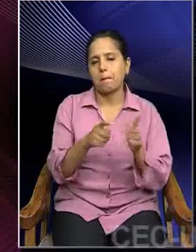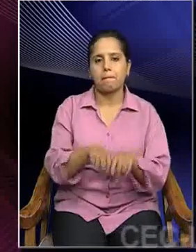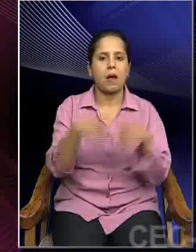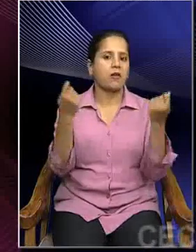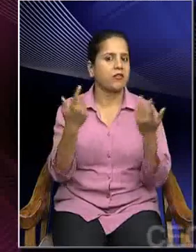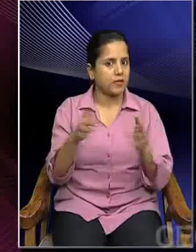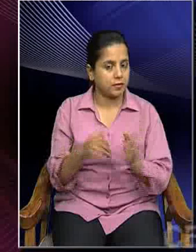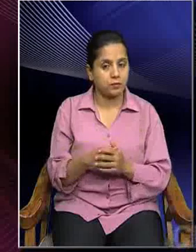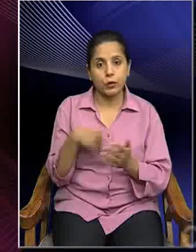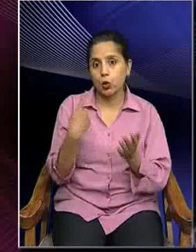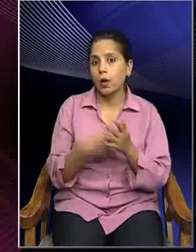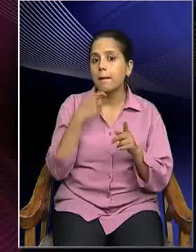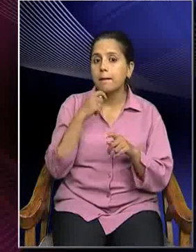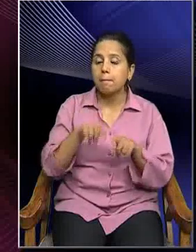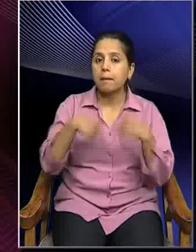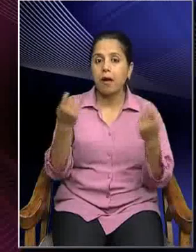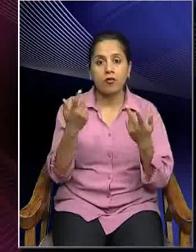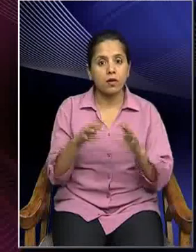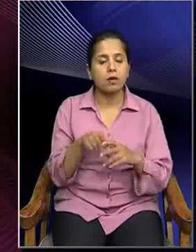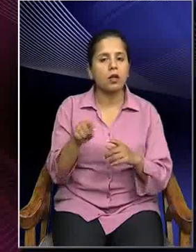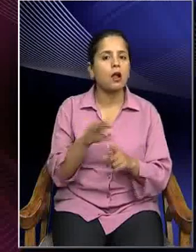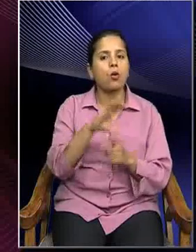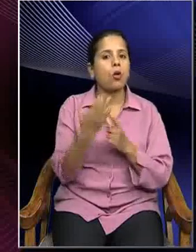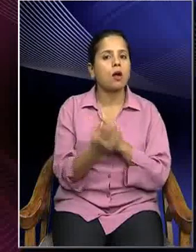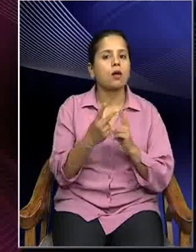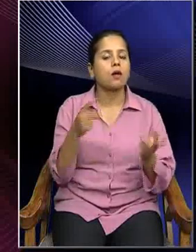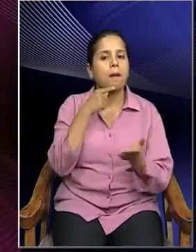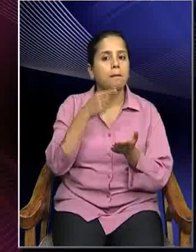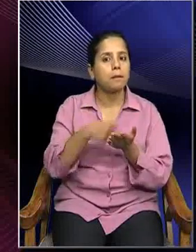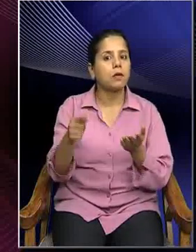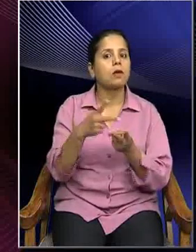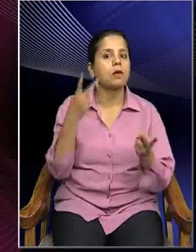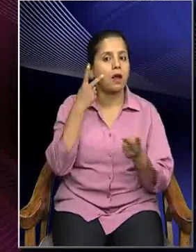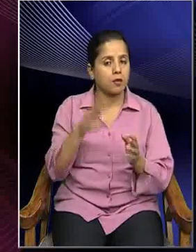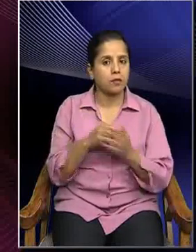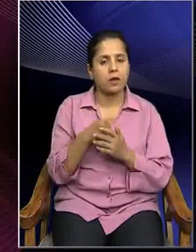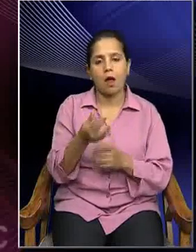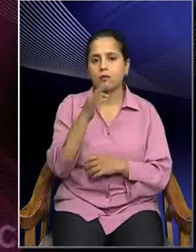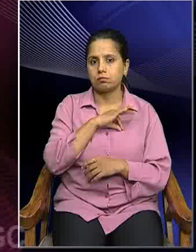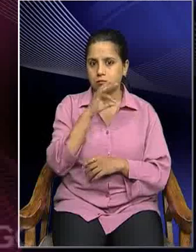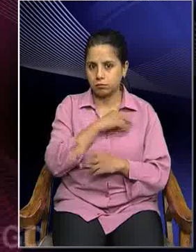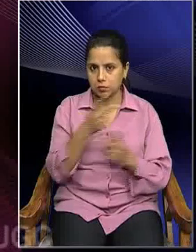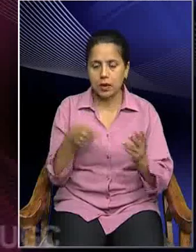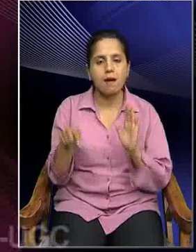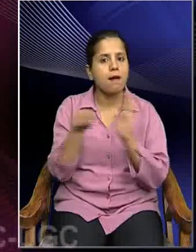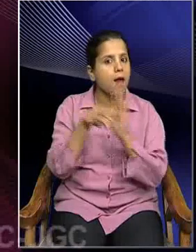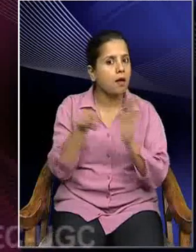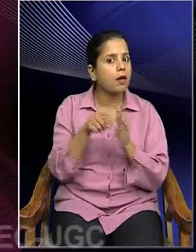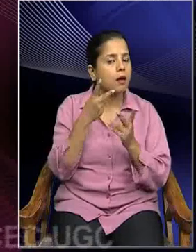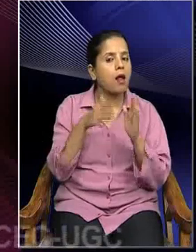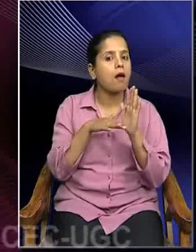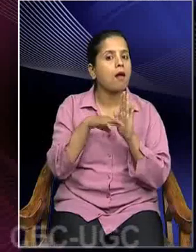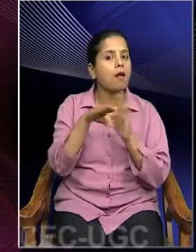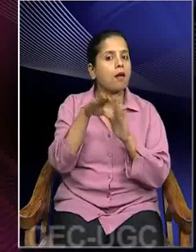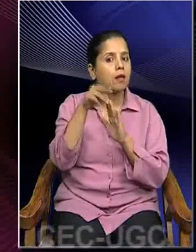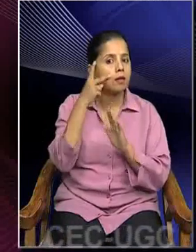the breaking of norms leads to cultural sanctions such as earning negative level